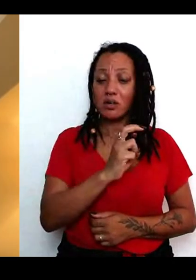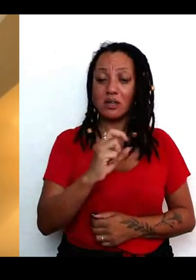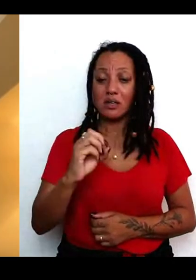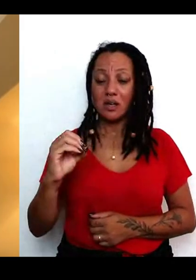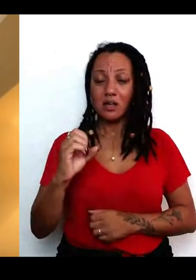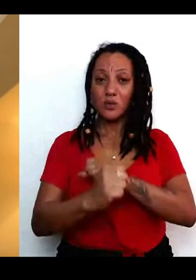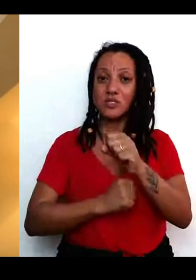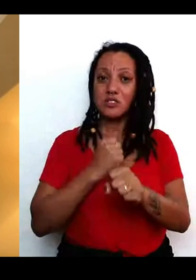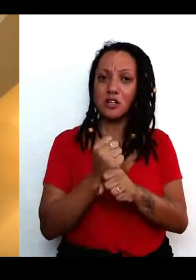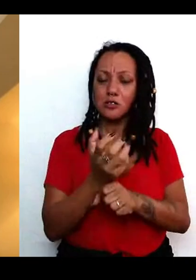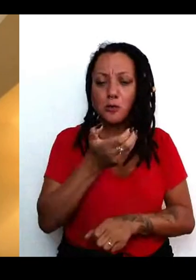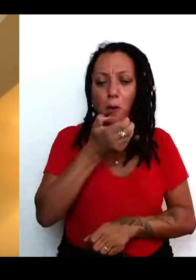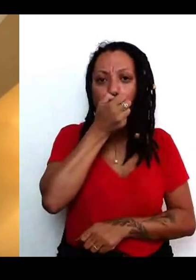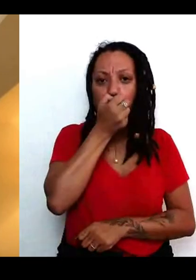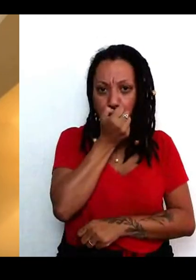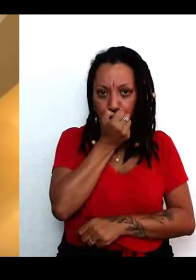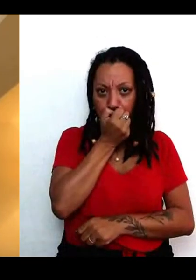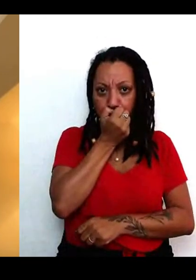Massachusetts